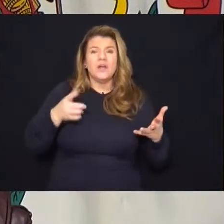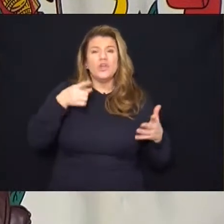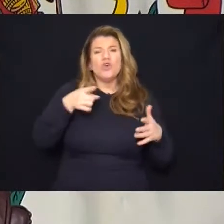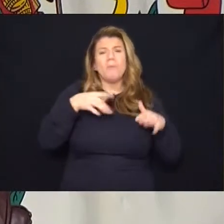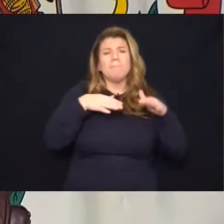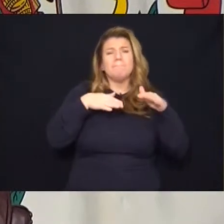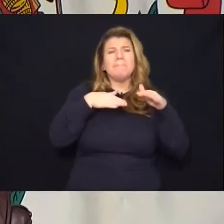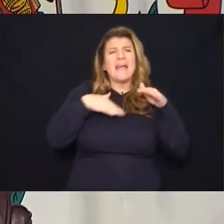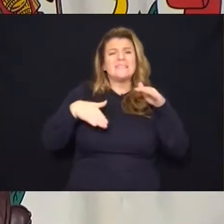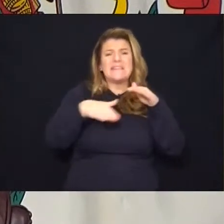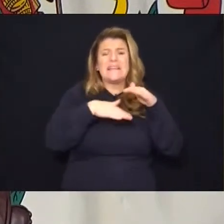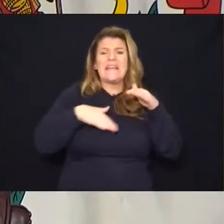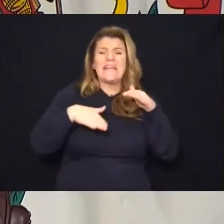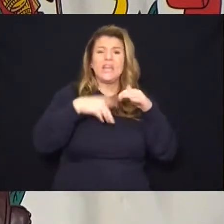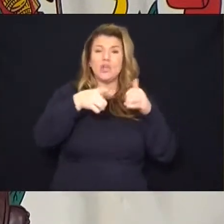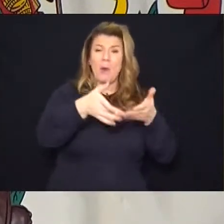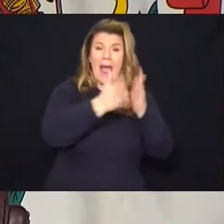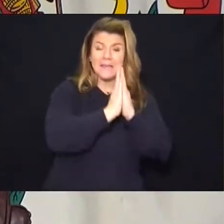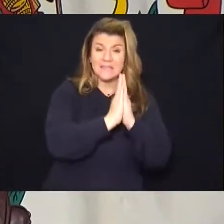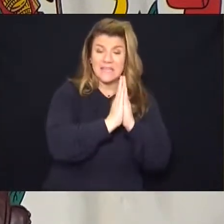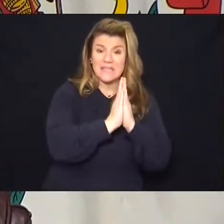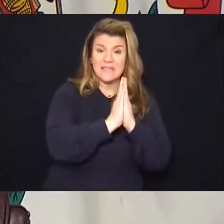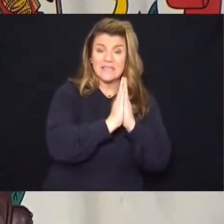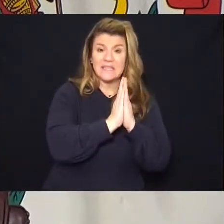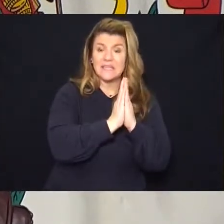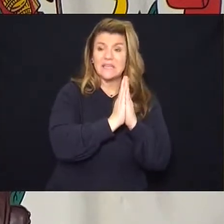basically you're asking is